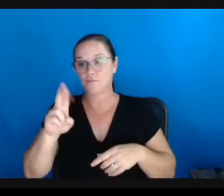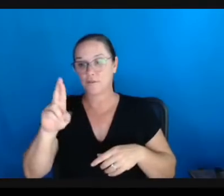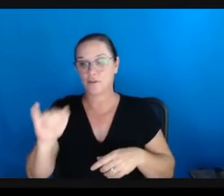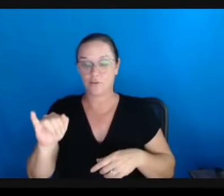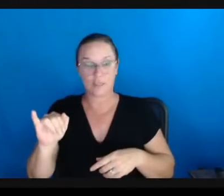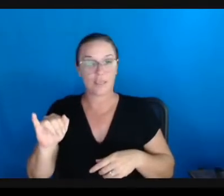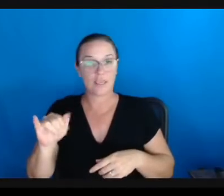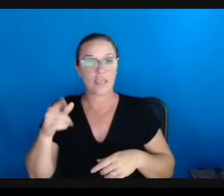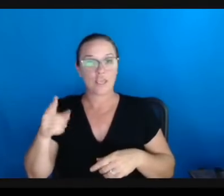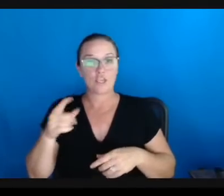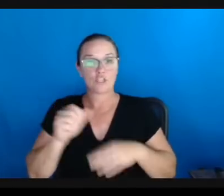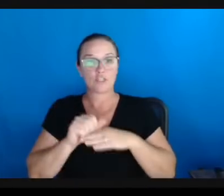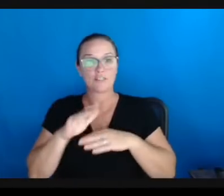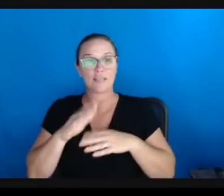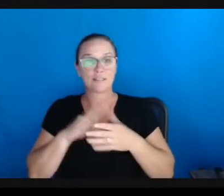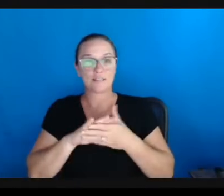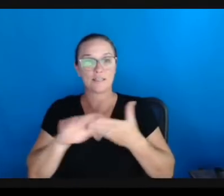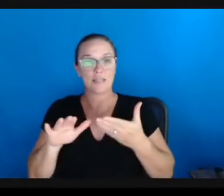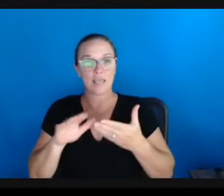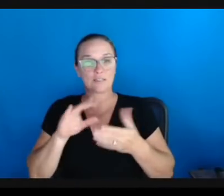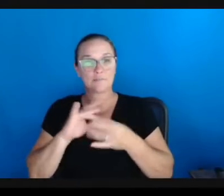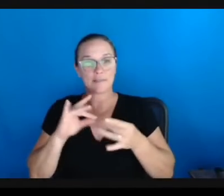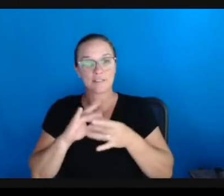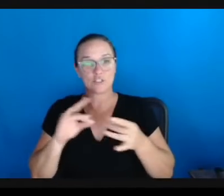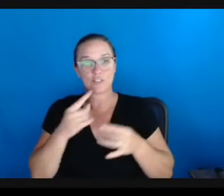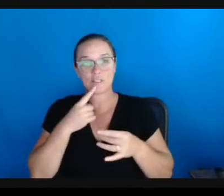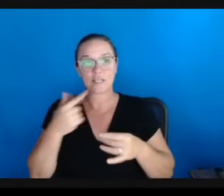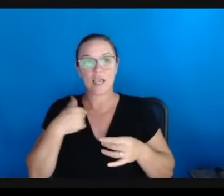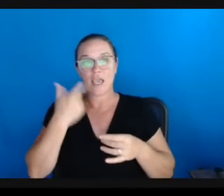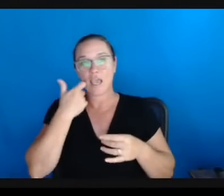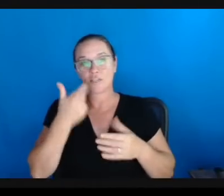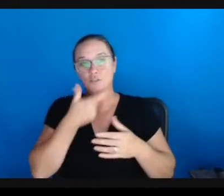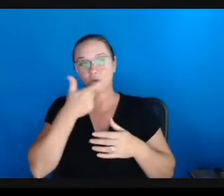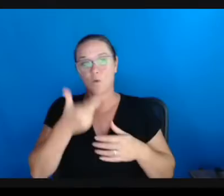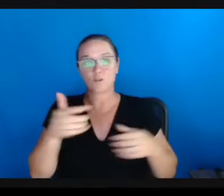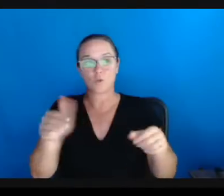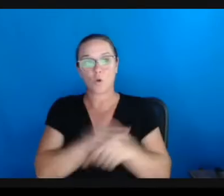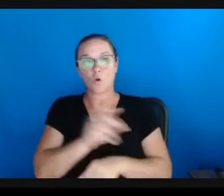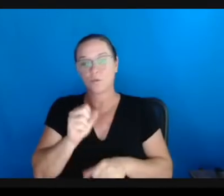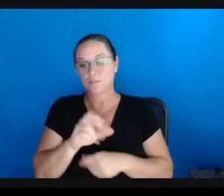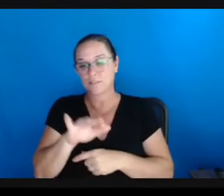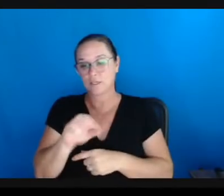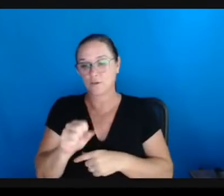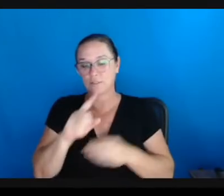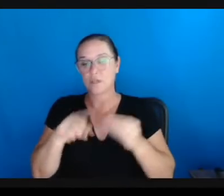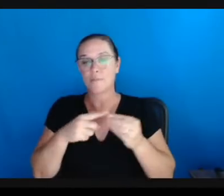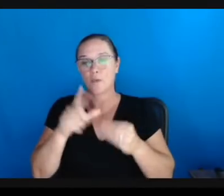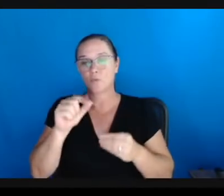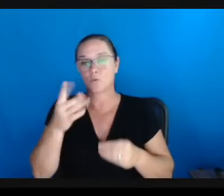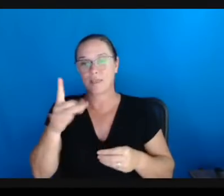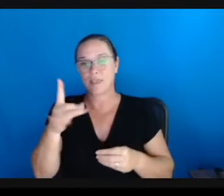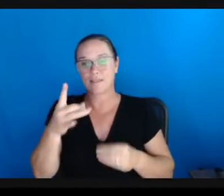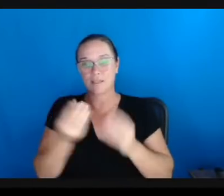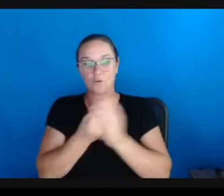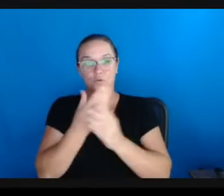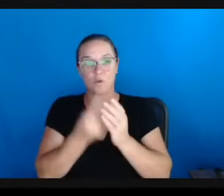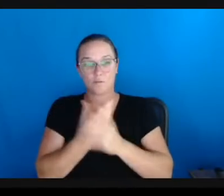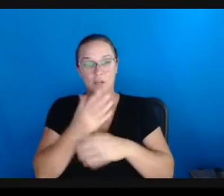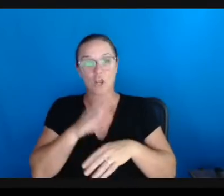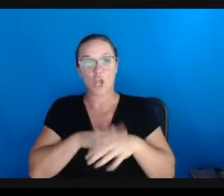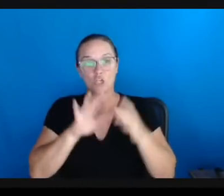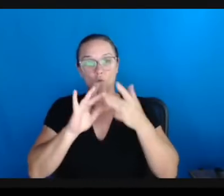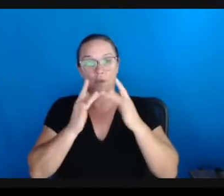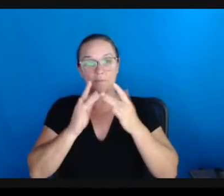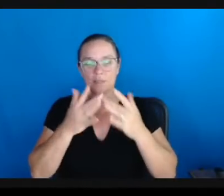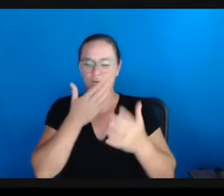website. She sent a nice message with that, and she says, I just watched the whole series about the 2018 eruption on your site. So well done